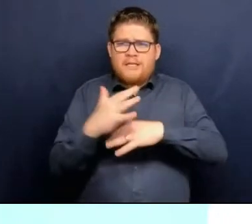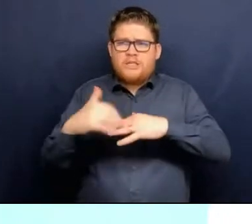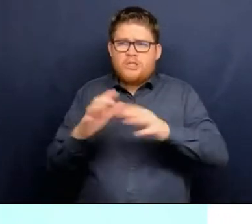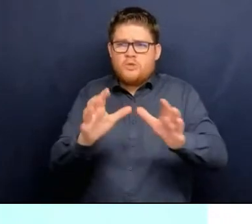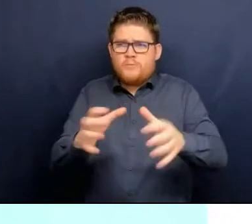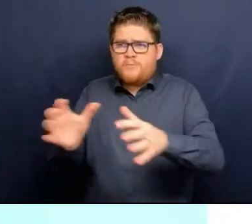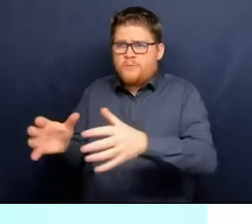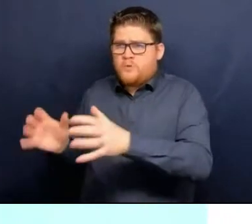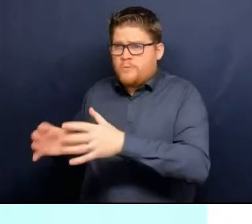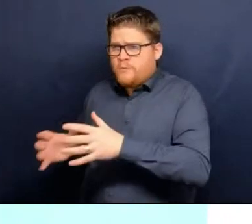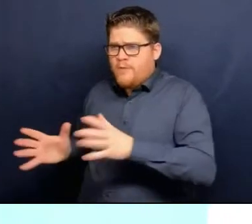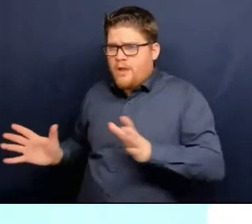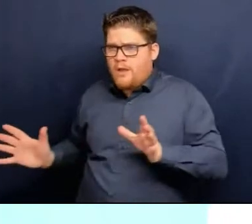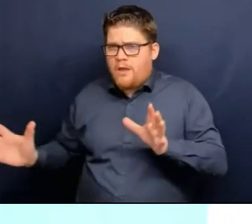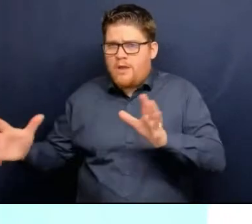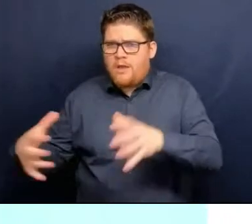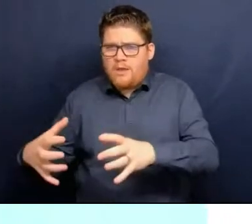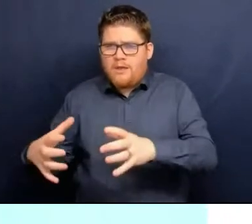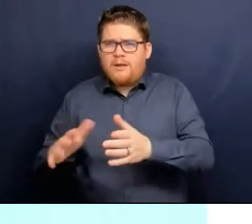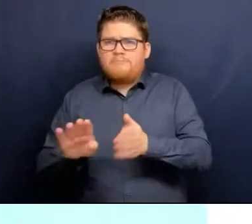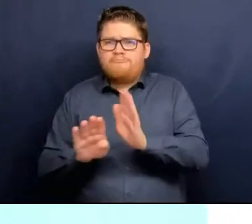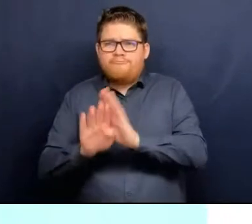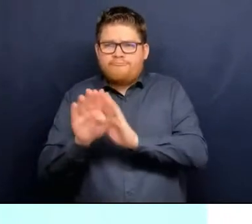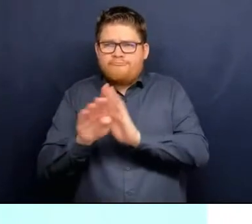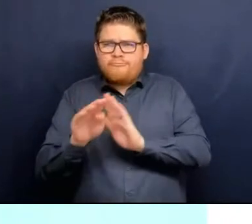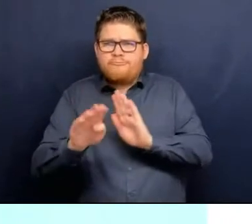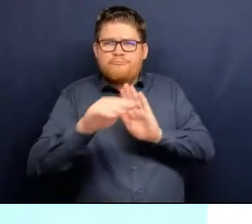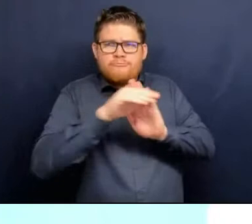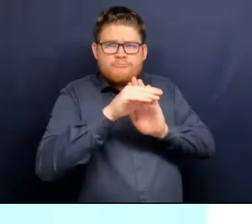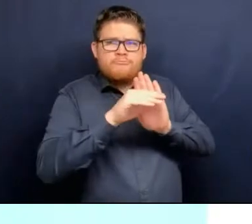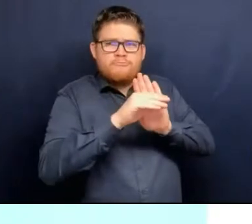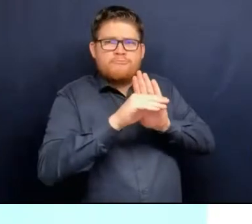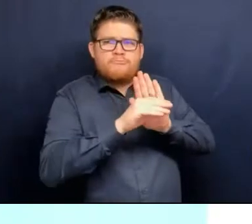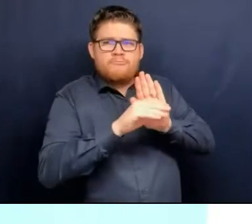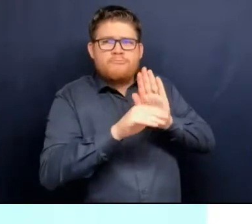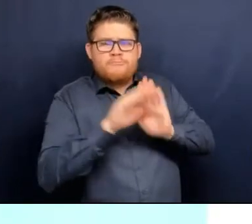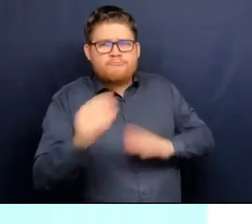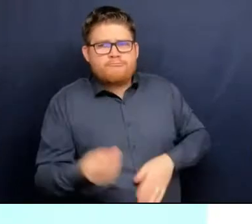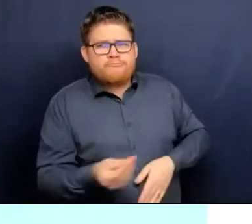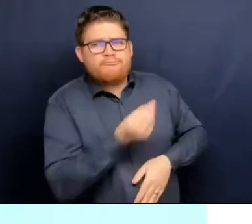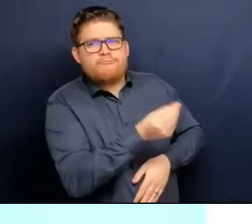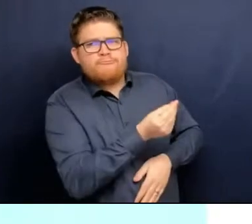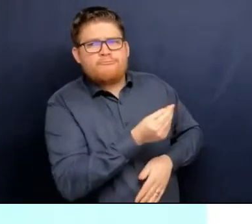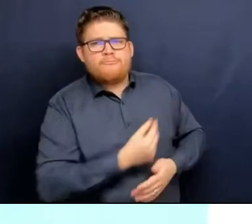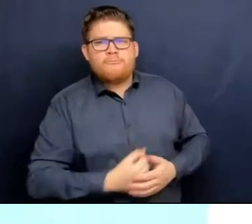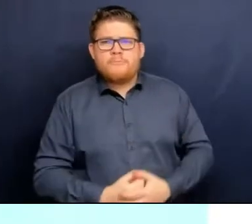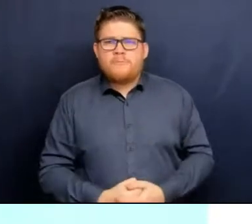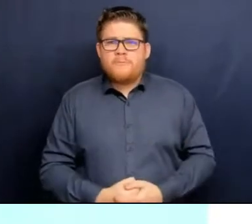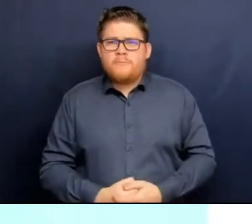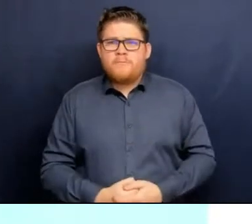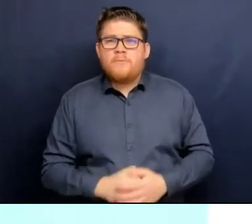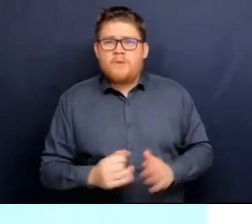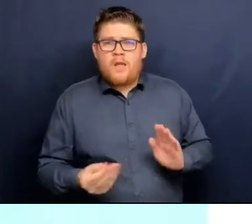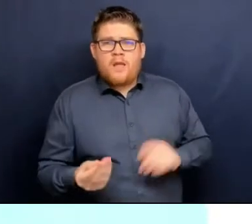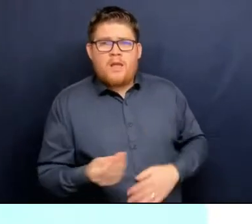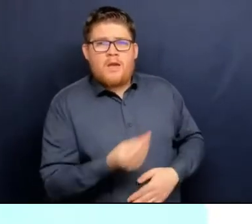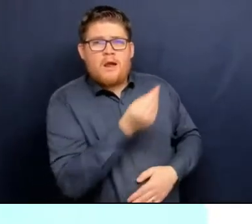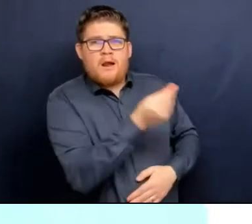plans. So to me, the action plan really is about the meat on the bones,